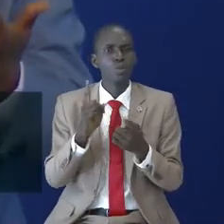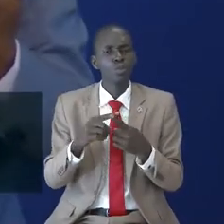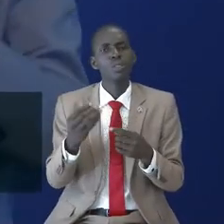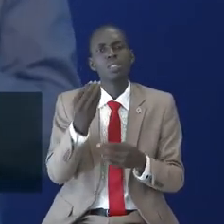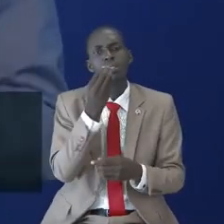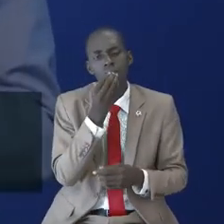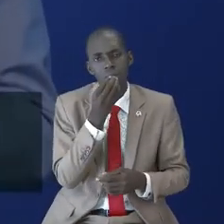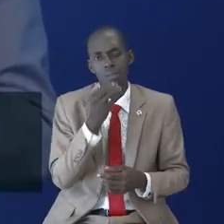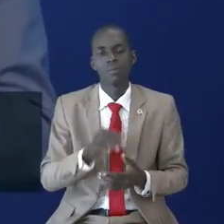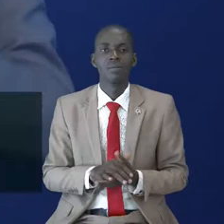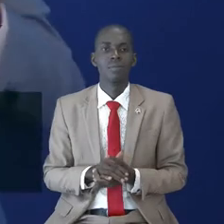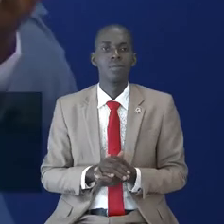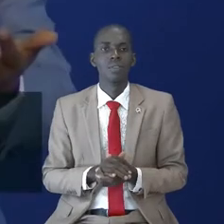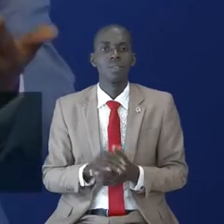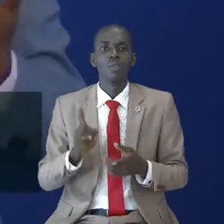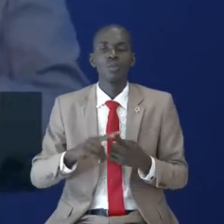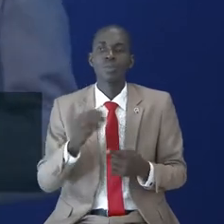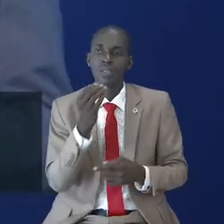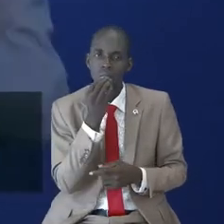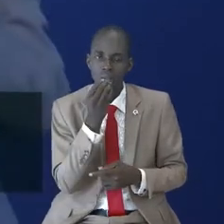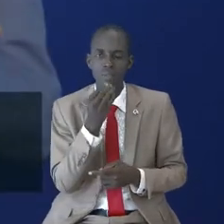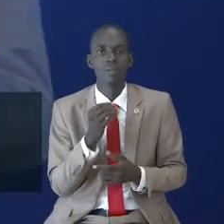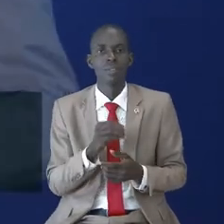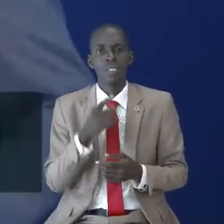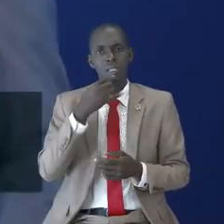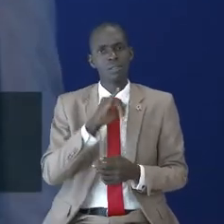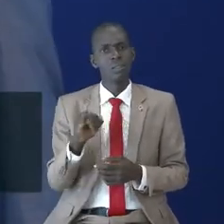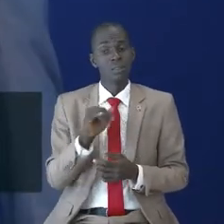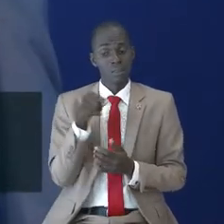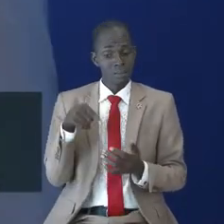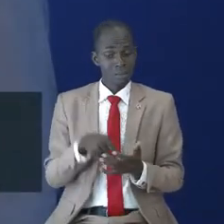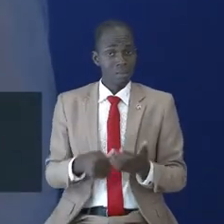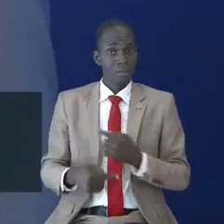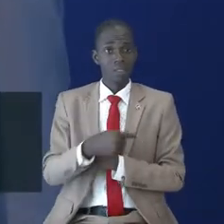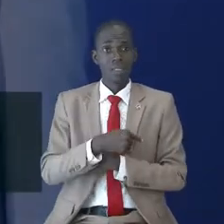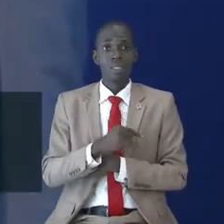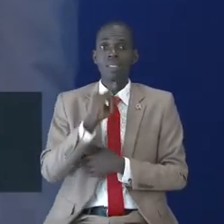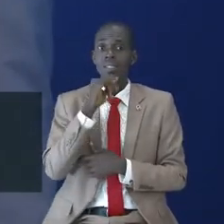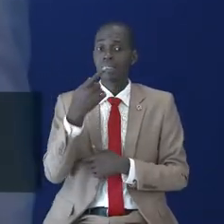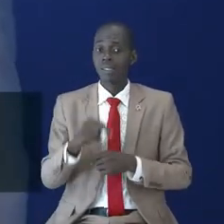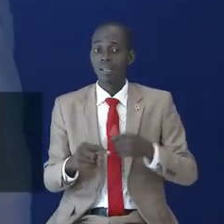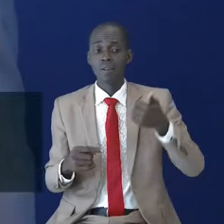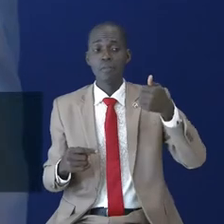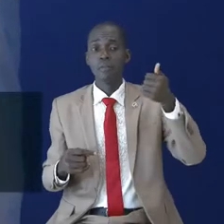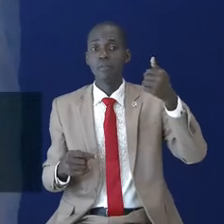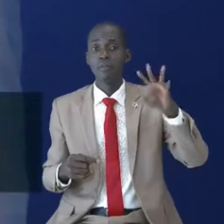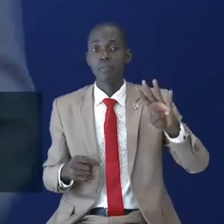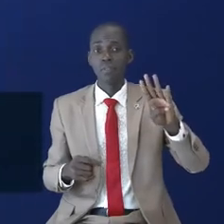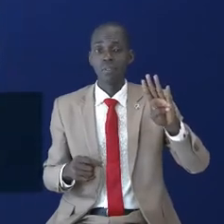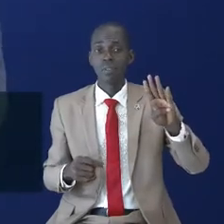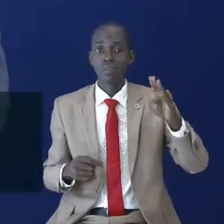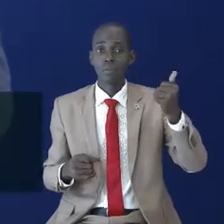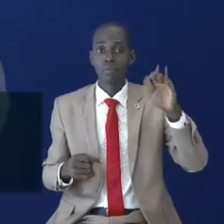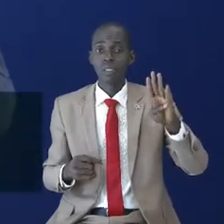take meat, to eat food, saying, this day is the 14th day